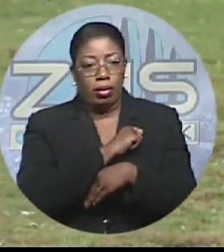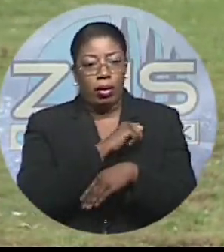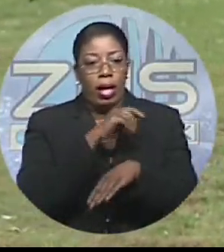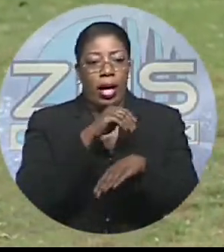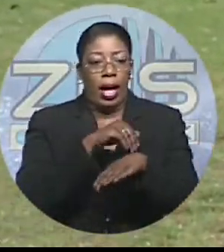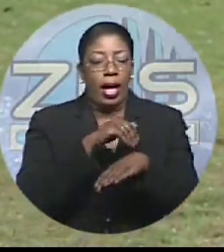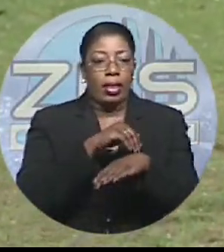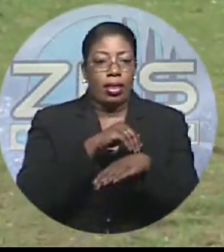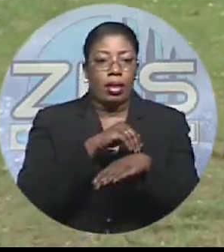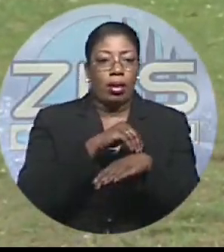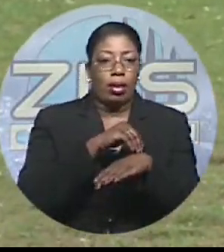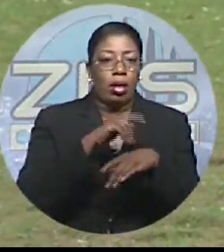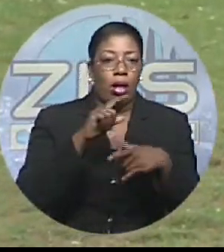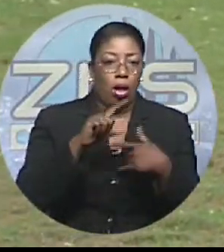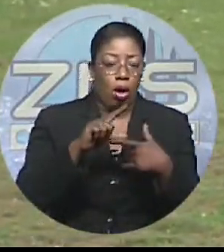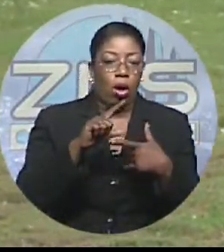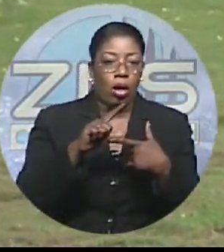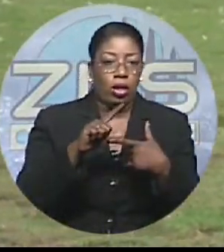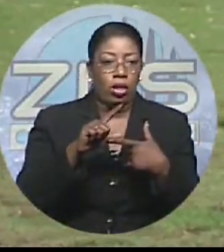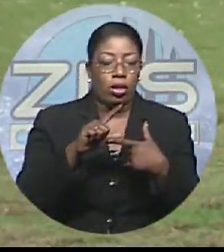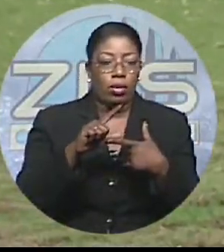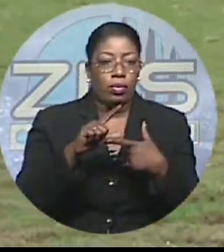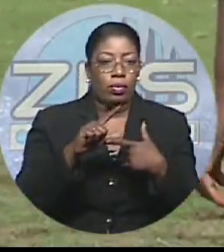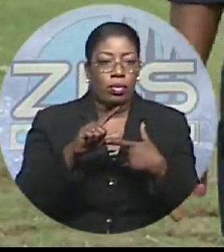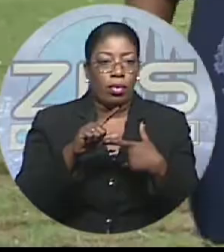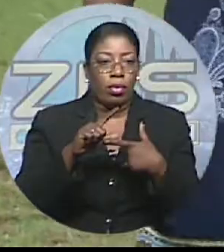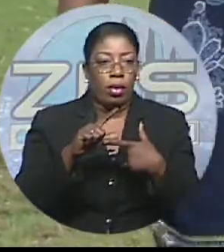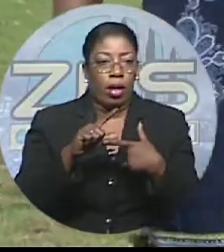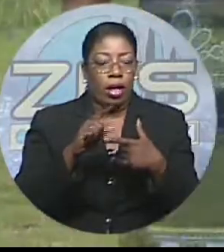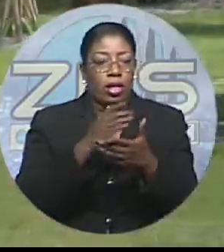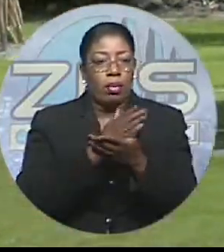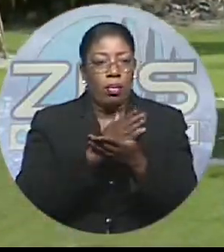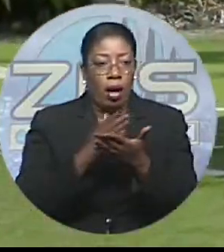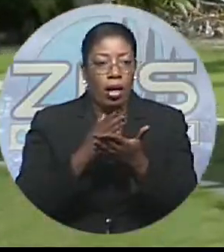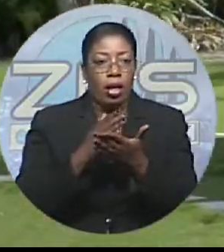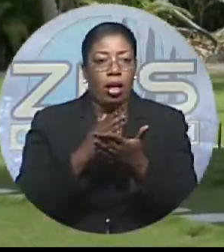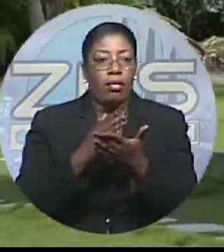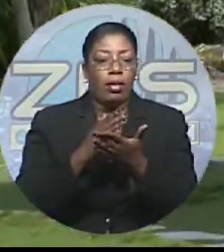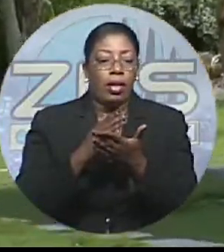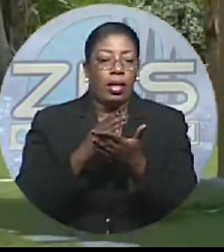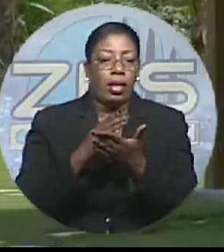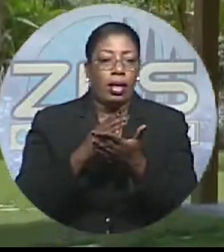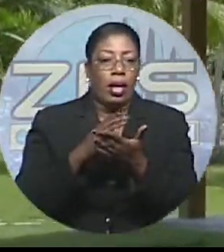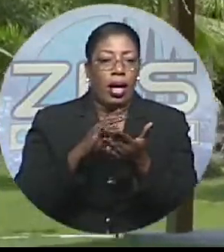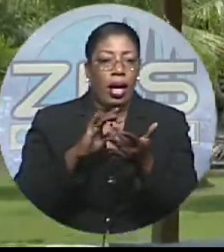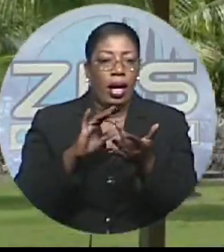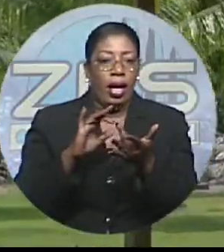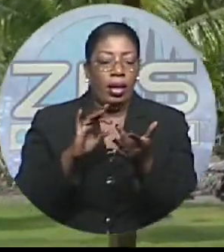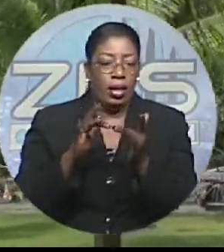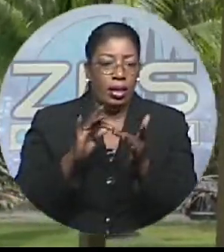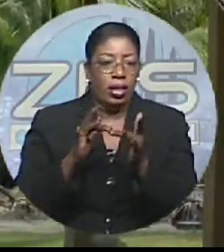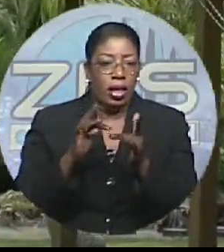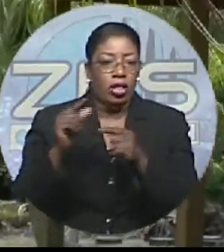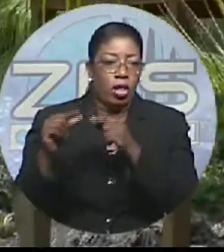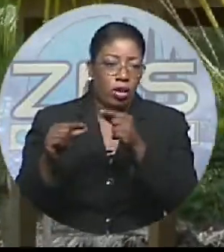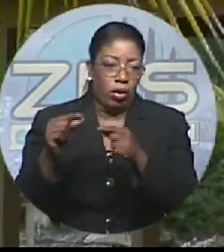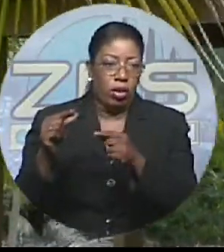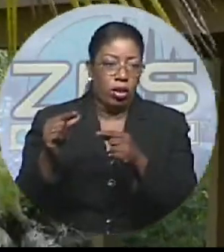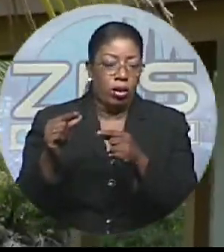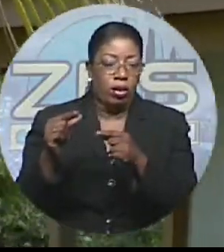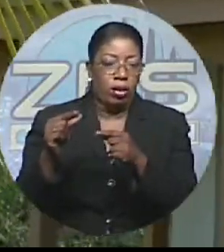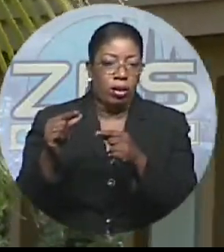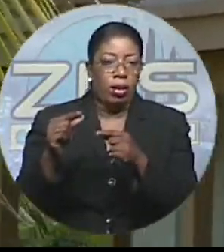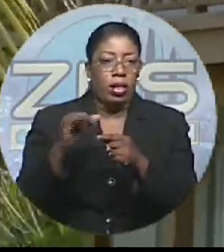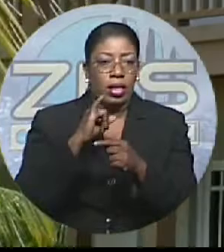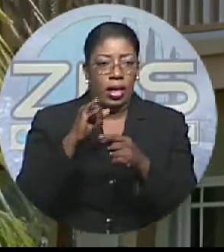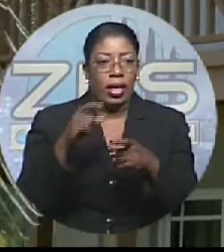at least a generation behind Birch. And as part of the internet generation, as far as she's concerned, the amenity